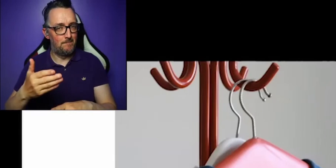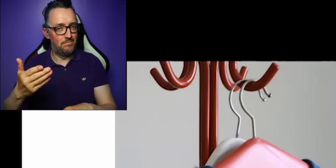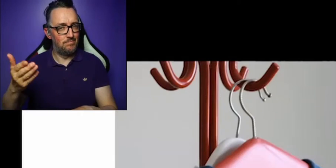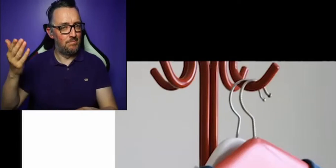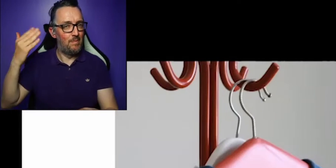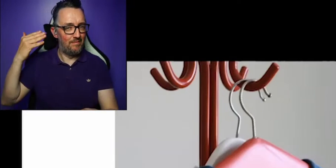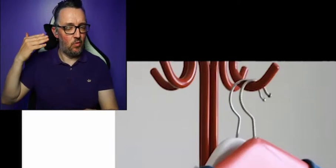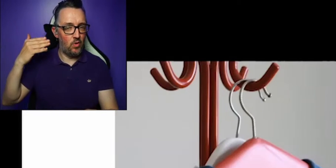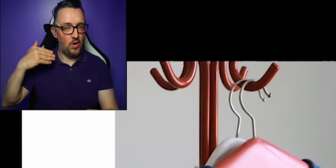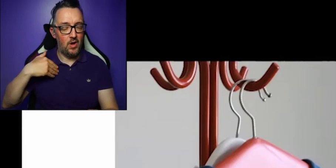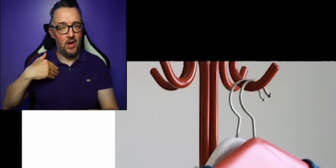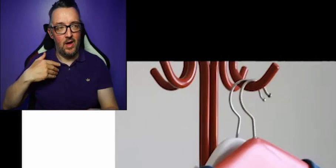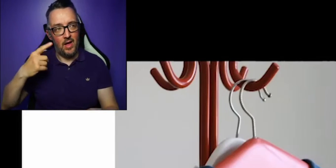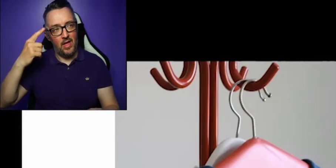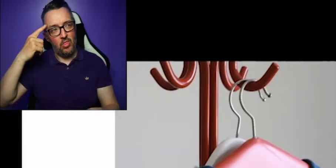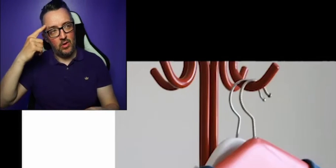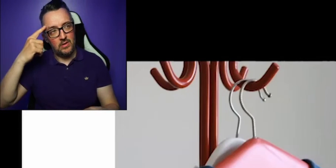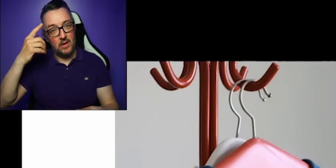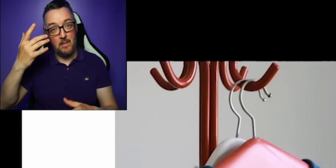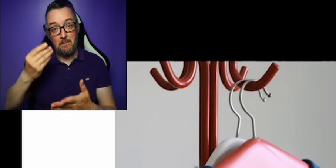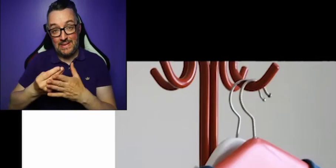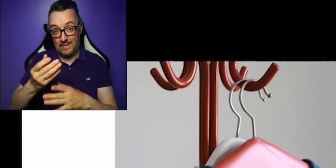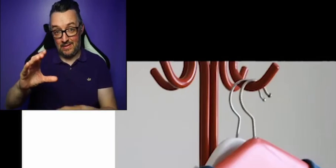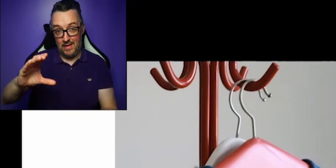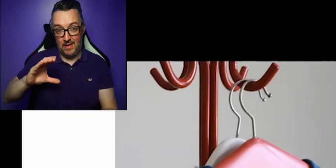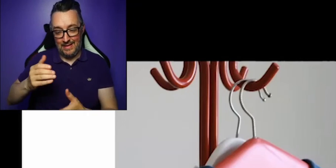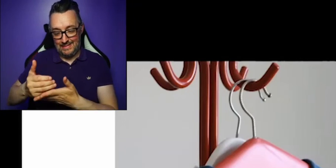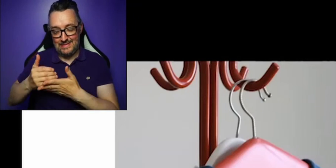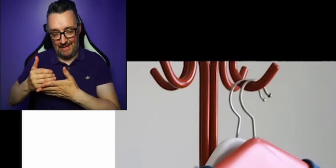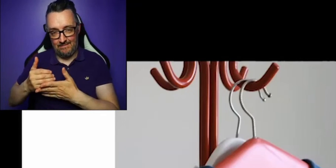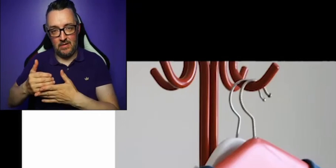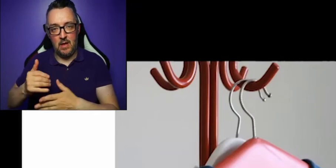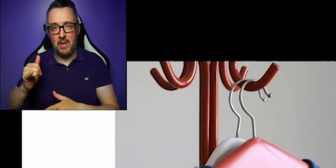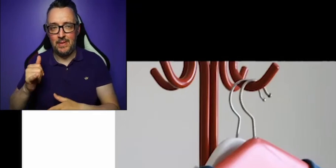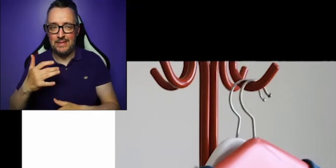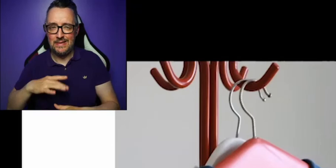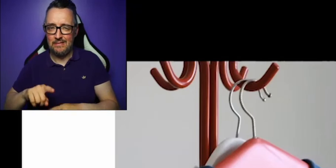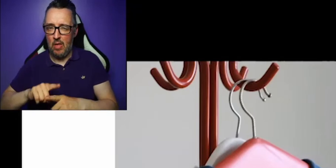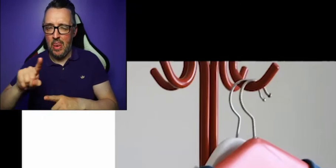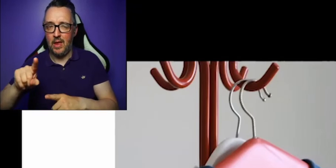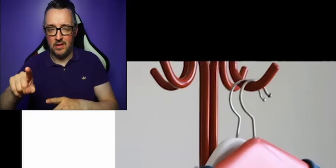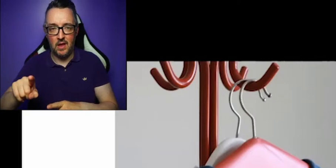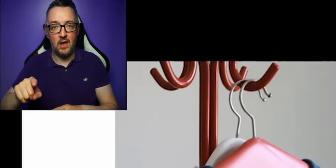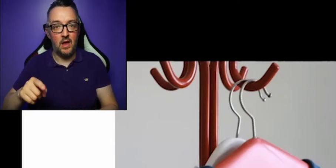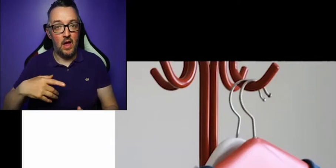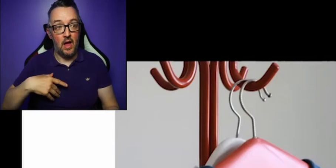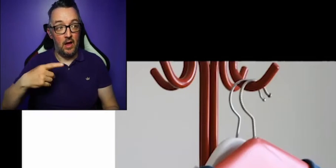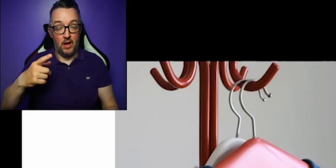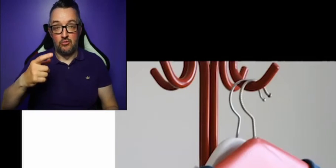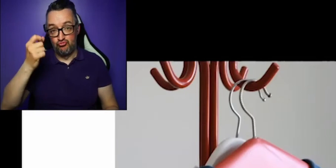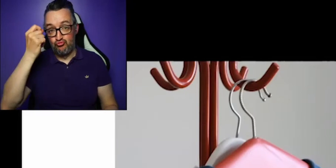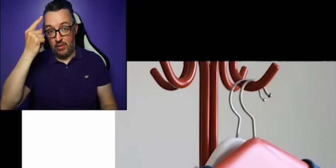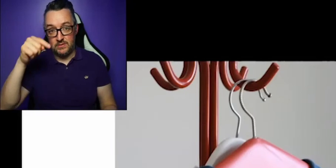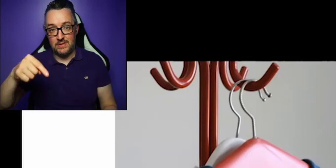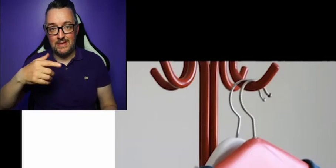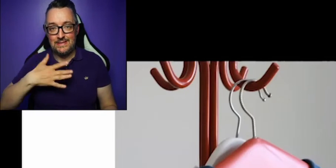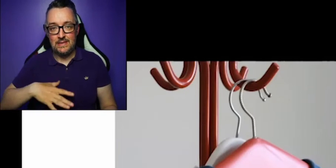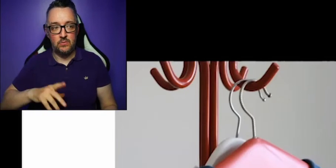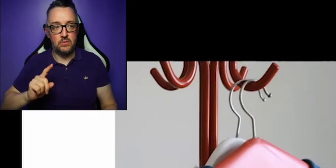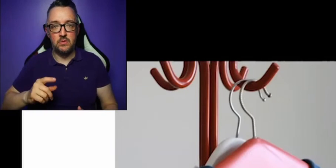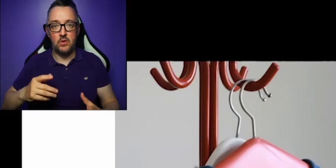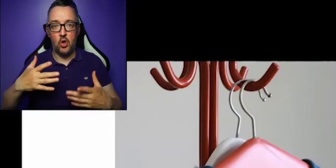so pleased that I built a contingency fund into the I'll do that for all my projects, because I suddenly realized that I needed